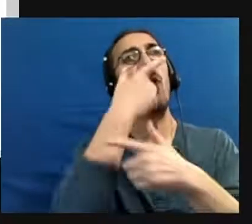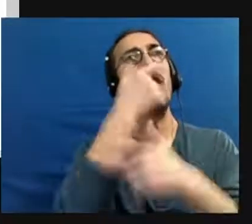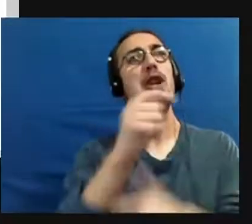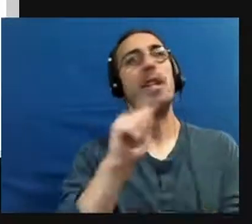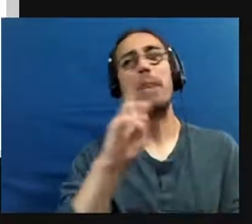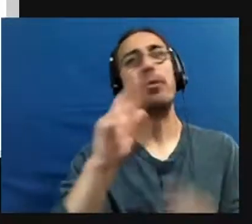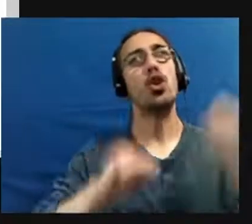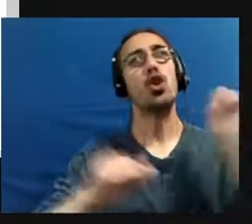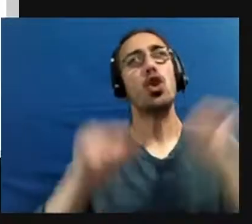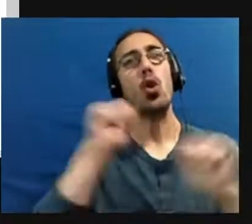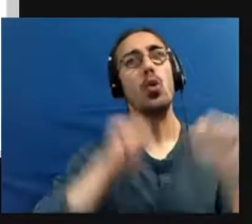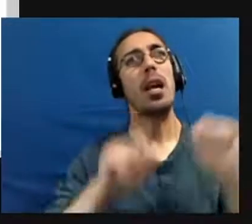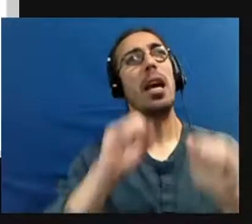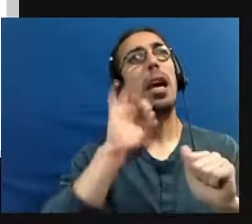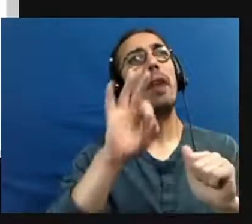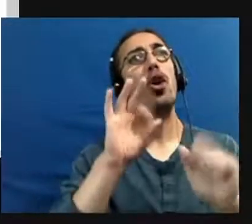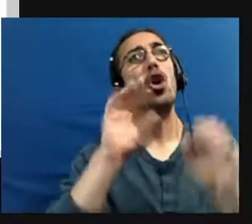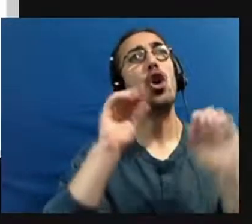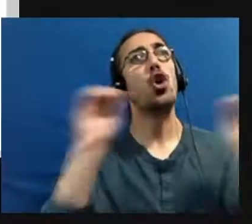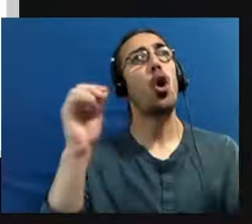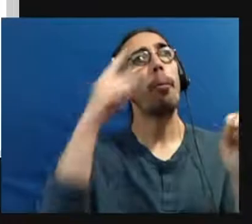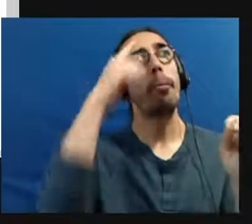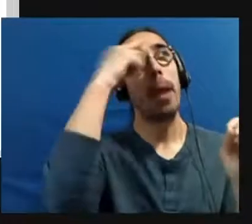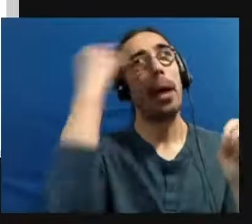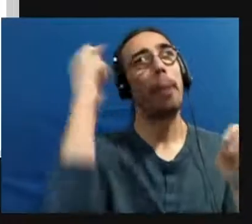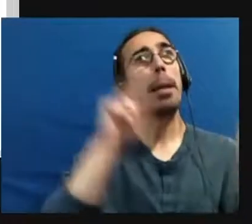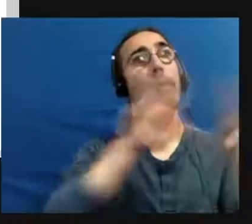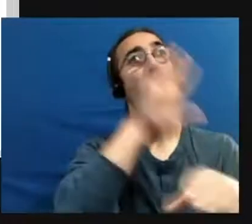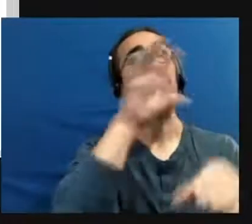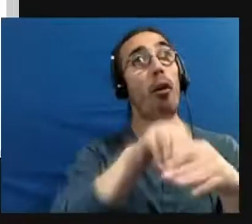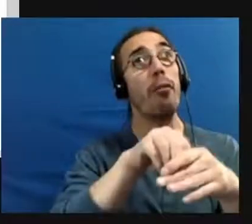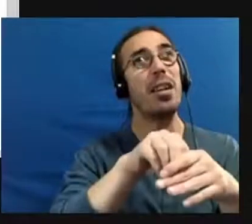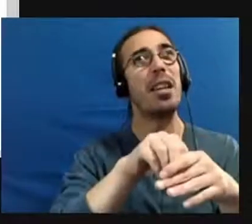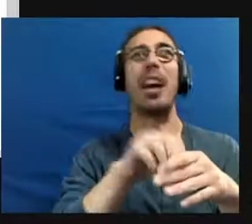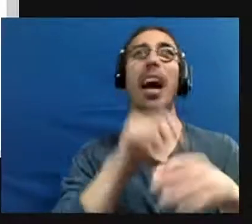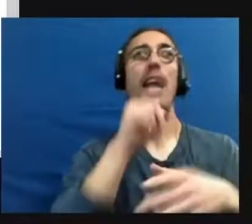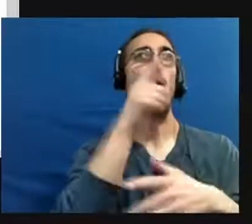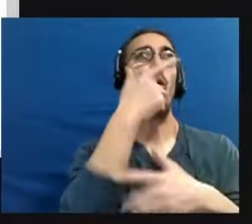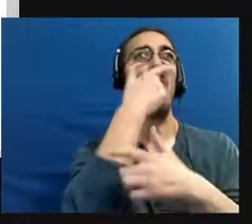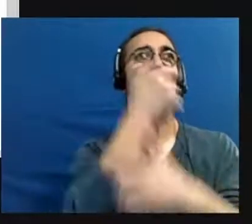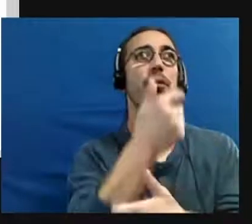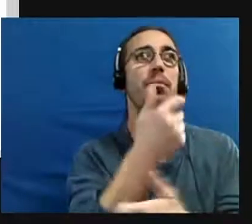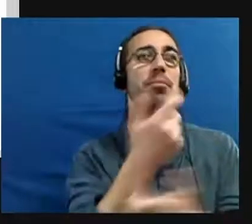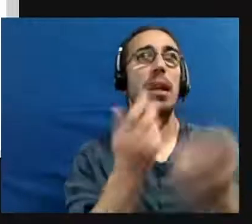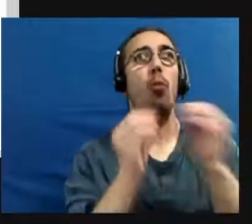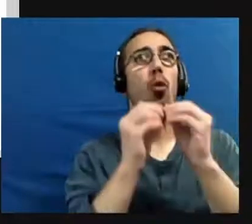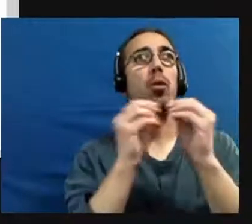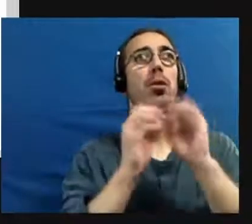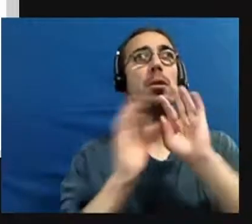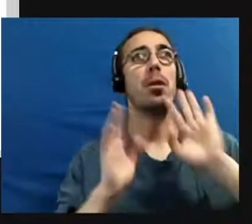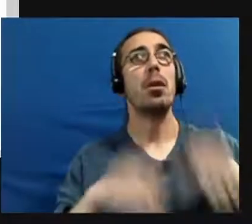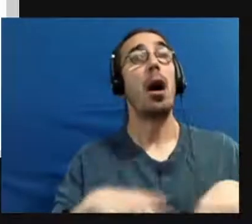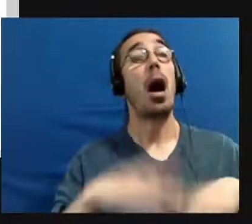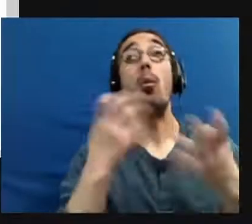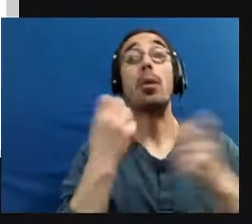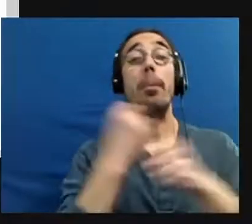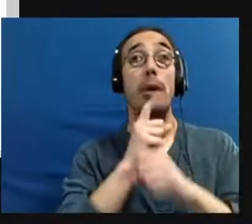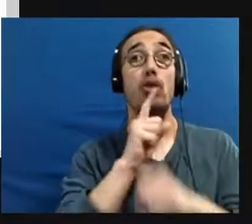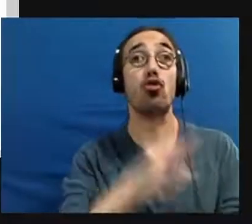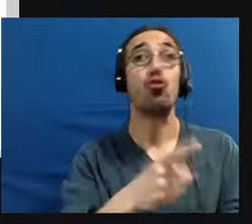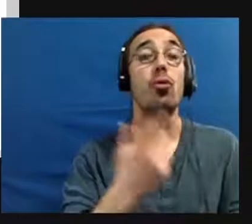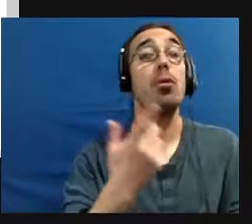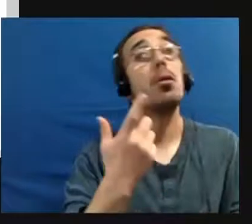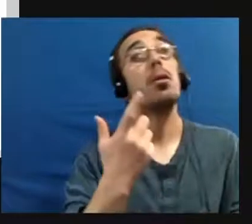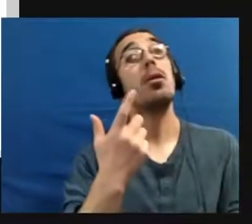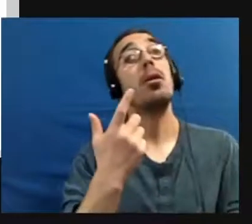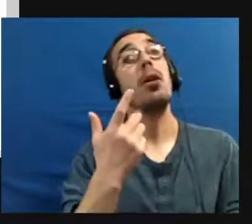Black people involved at all, I'm like, I just don't want to watch this anymore. I want to make sure that I'm giving my time. I don't